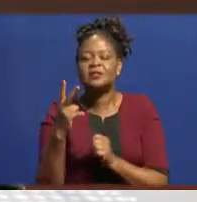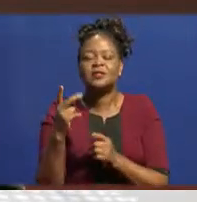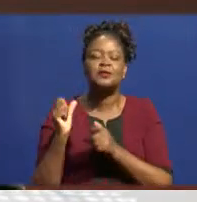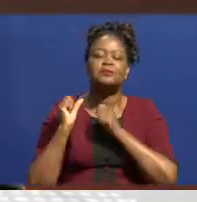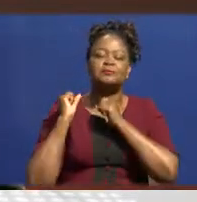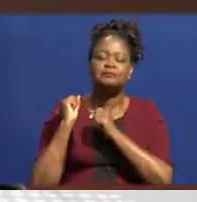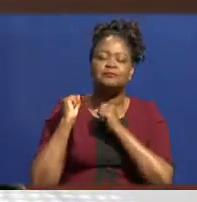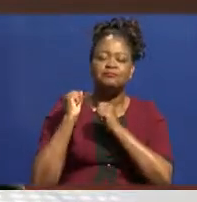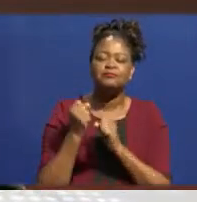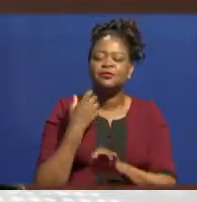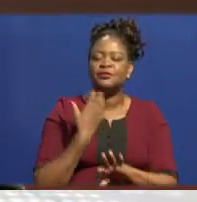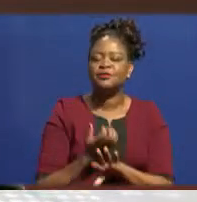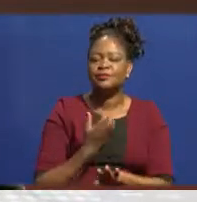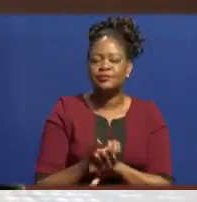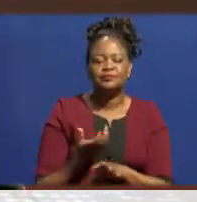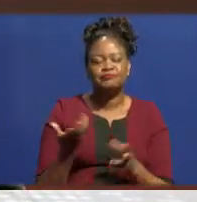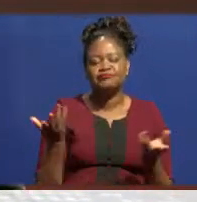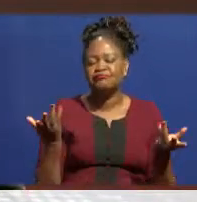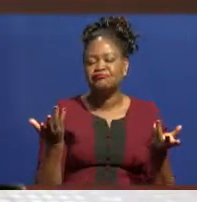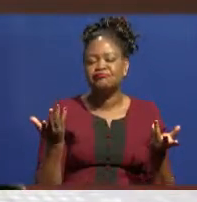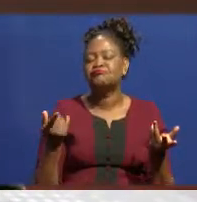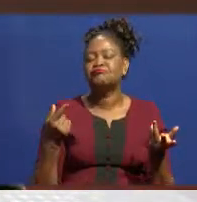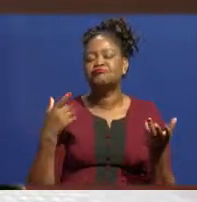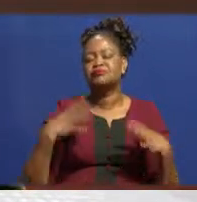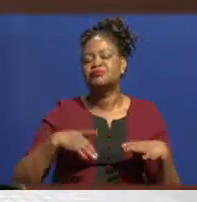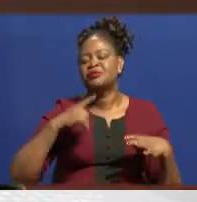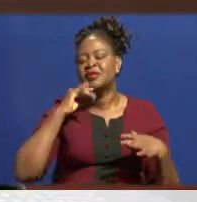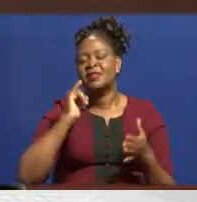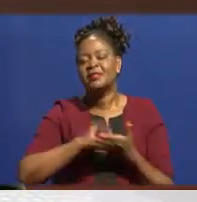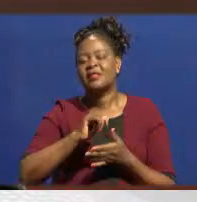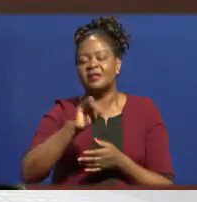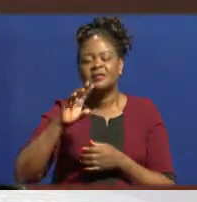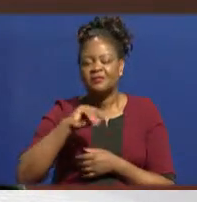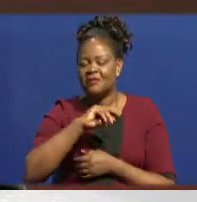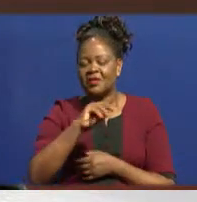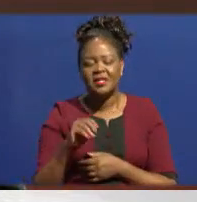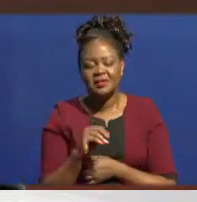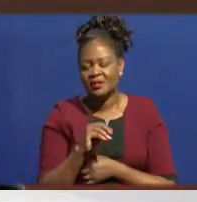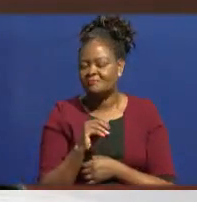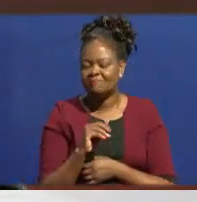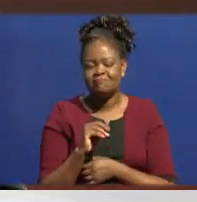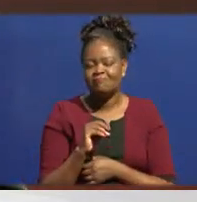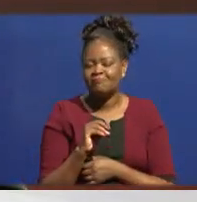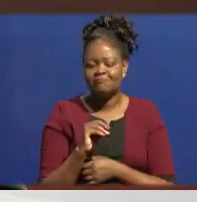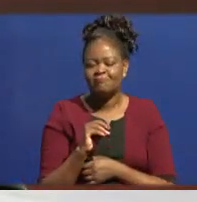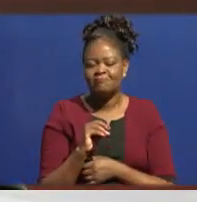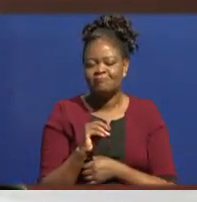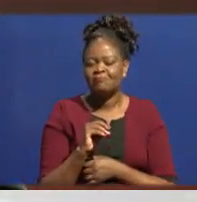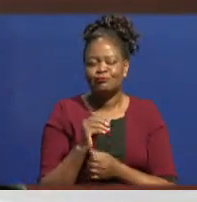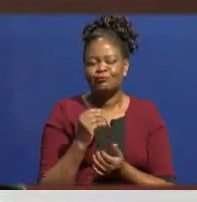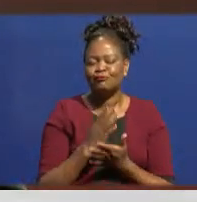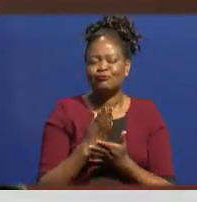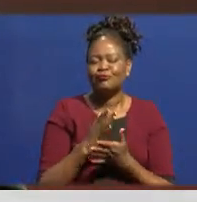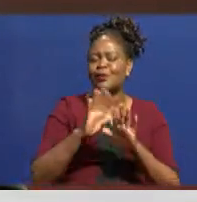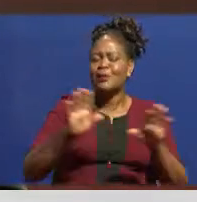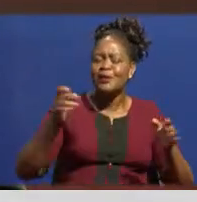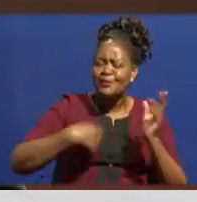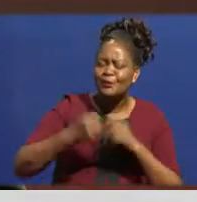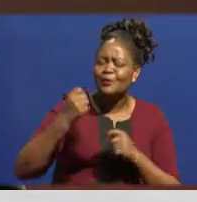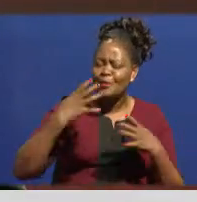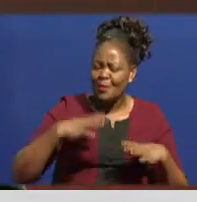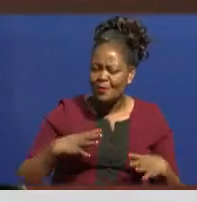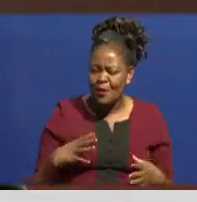of stones claimed to be fertilizers are in the market and they are being sold to innocent